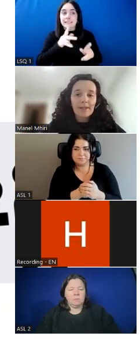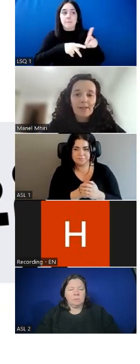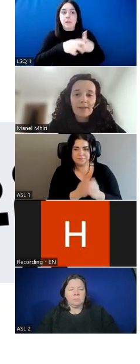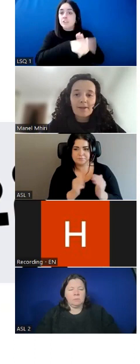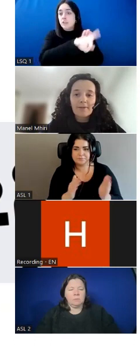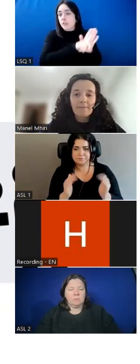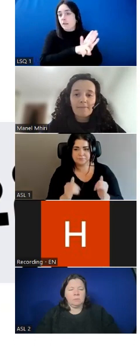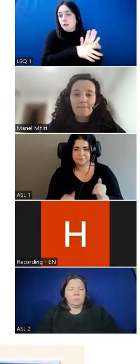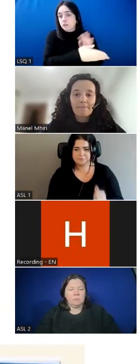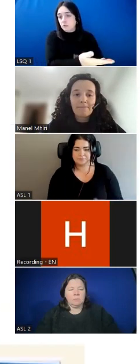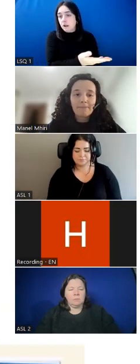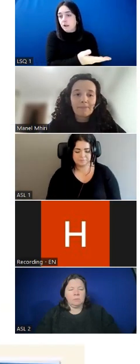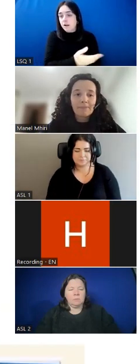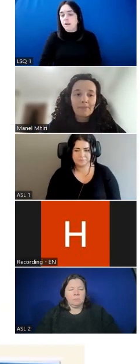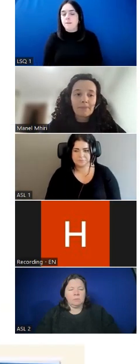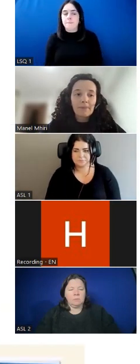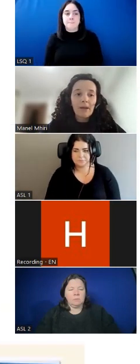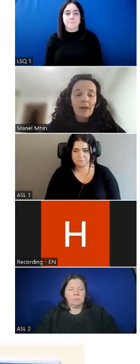slide, please.